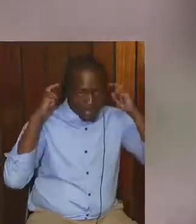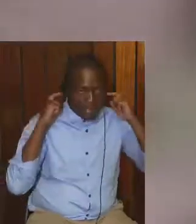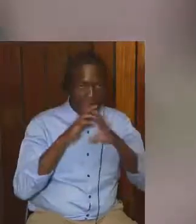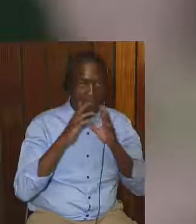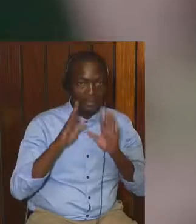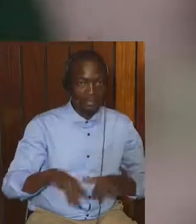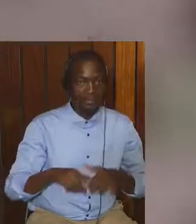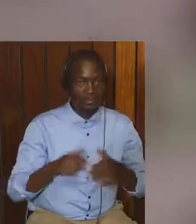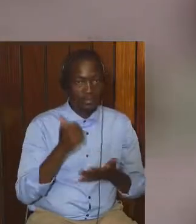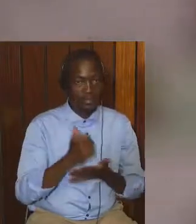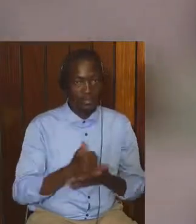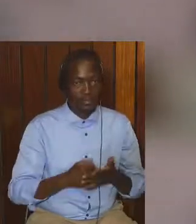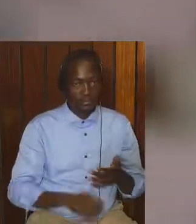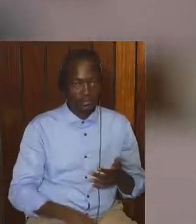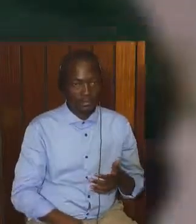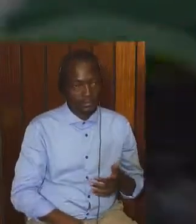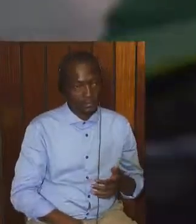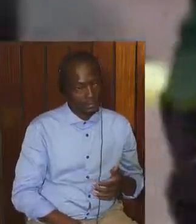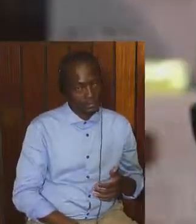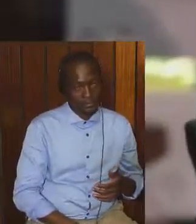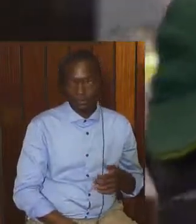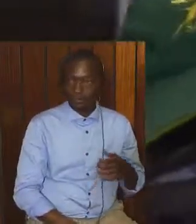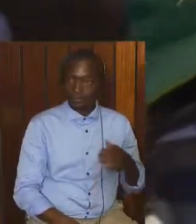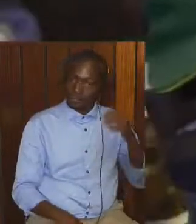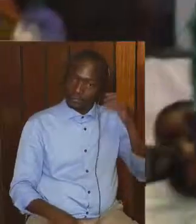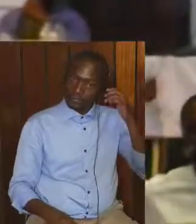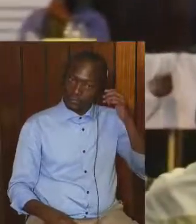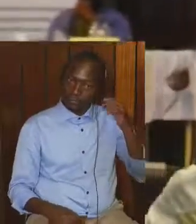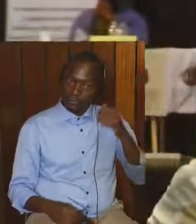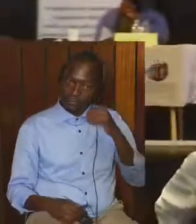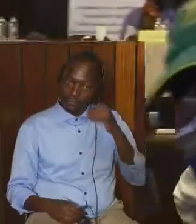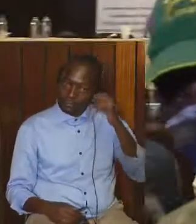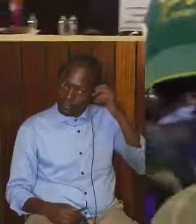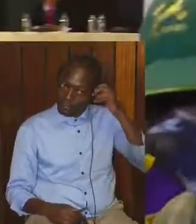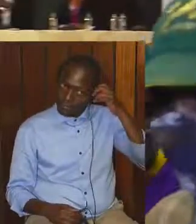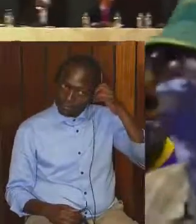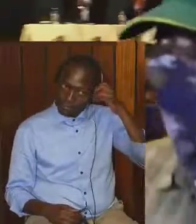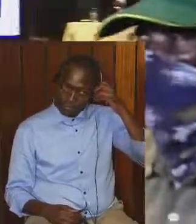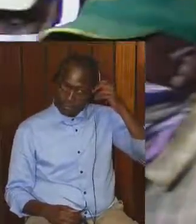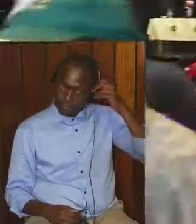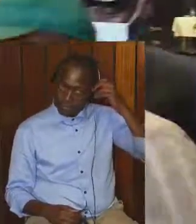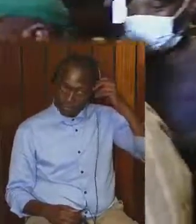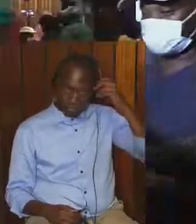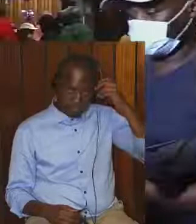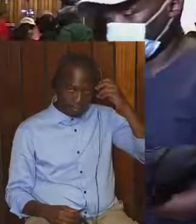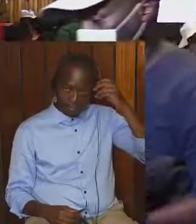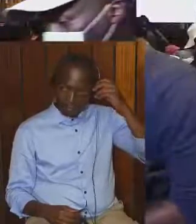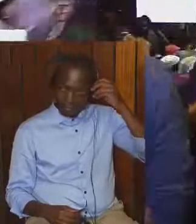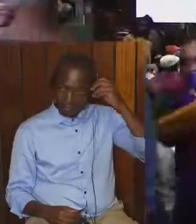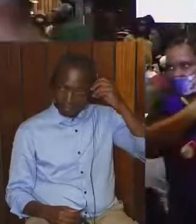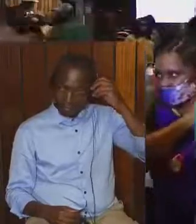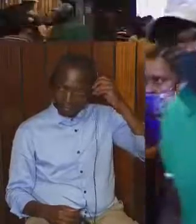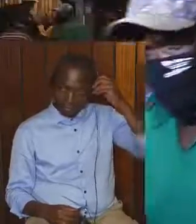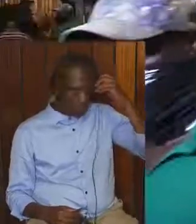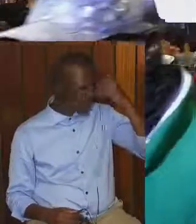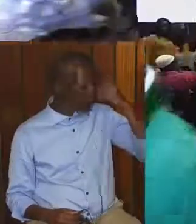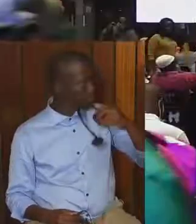chair? Thank you. Okay. So please leave quietly. We need to continue with our